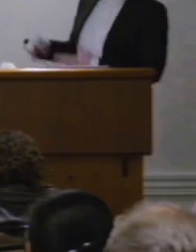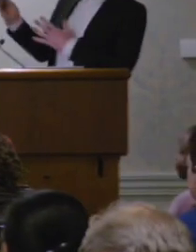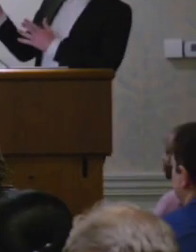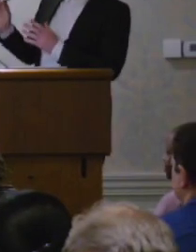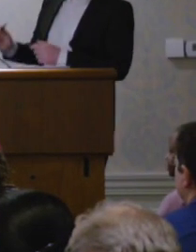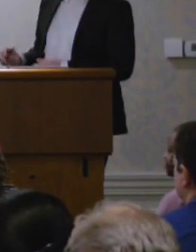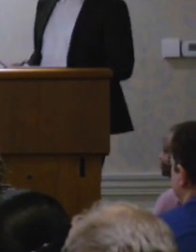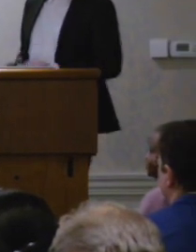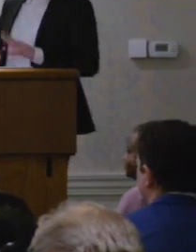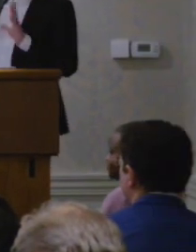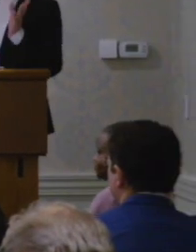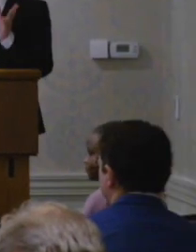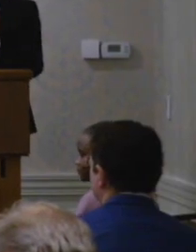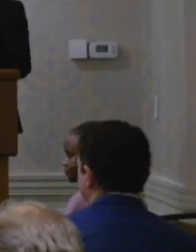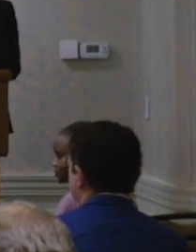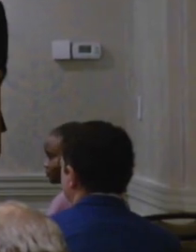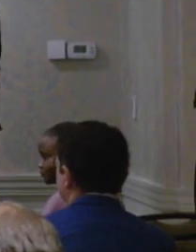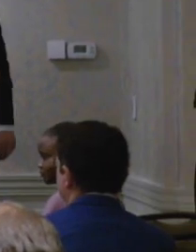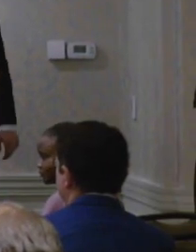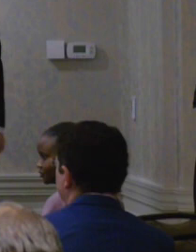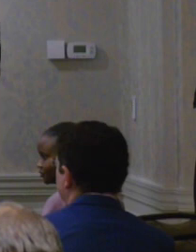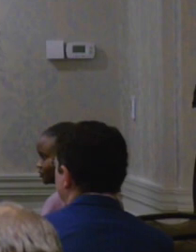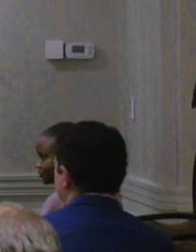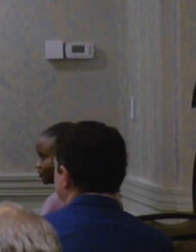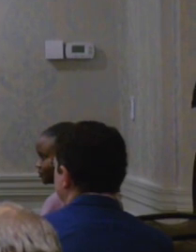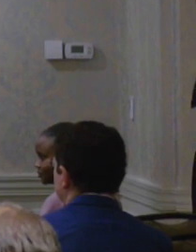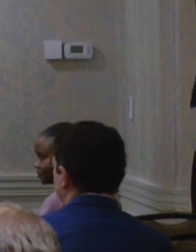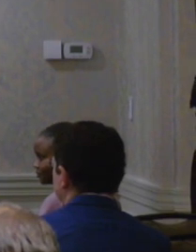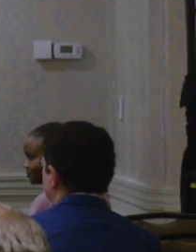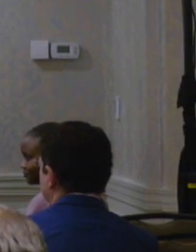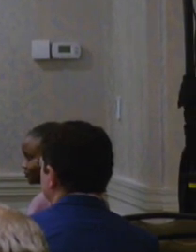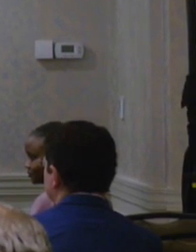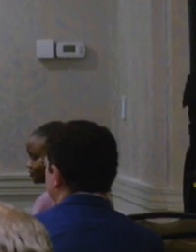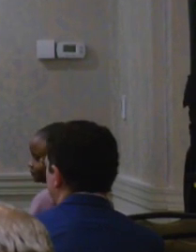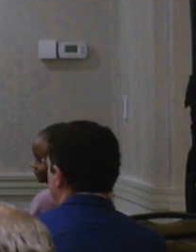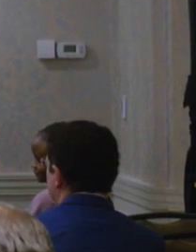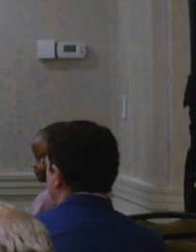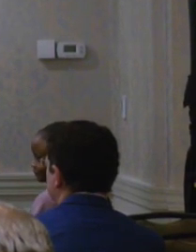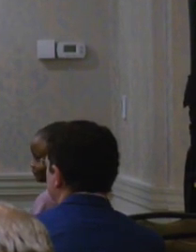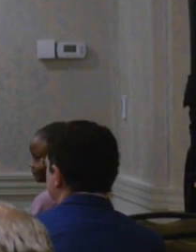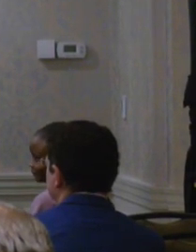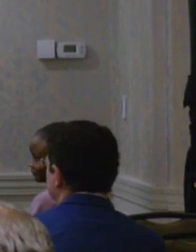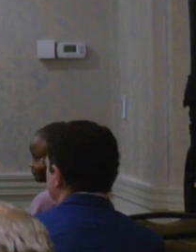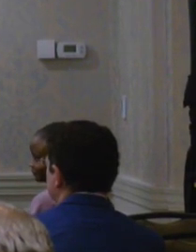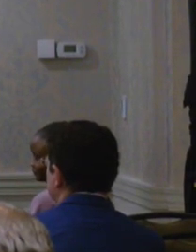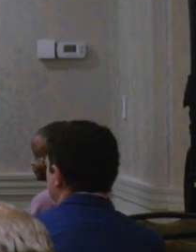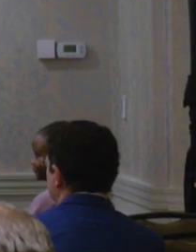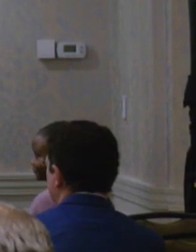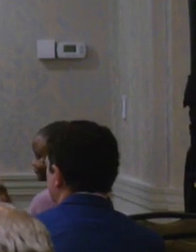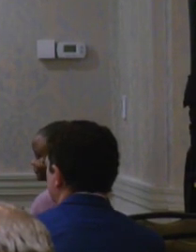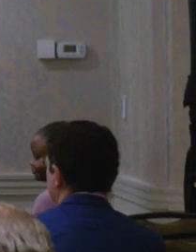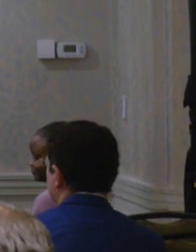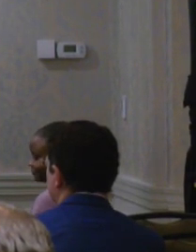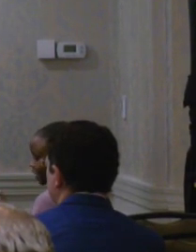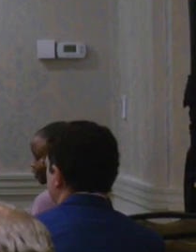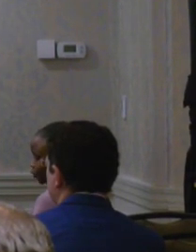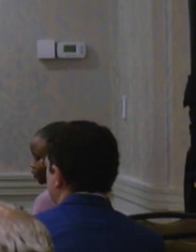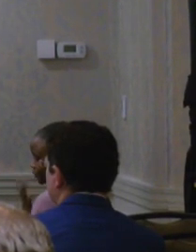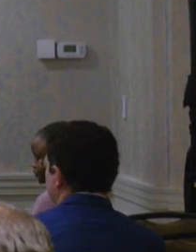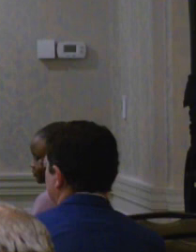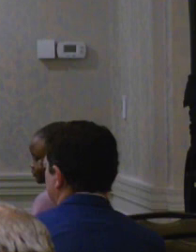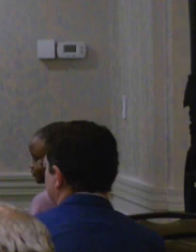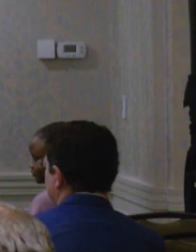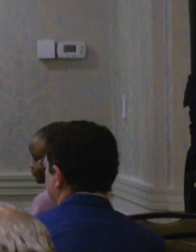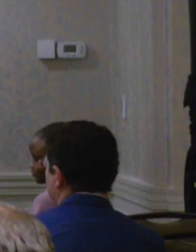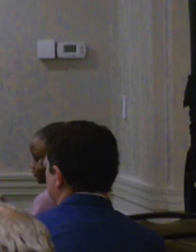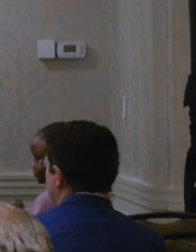You can visit the website. The tool will be available very, very soon. In the meantime, you can subscribe and you will receive updates on